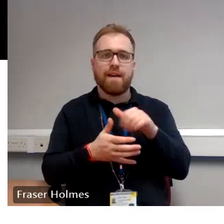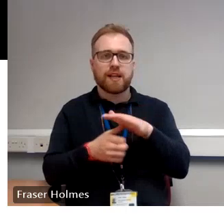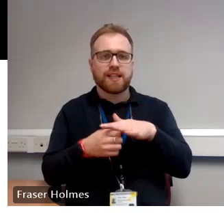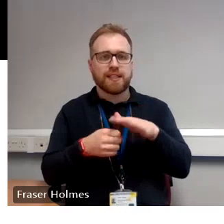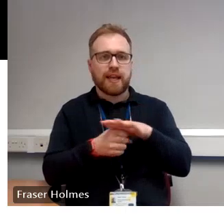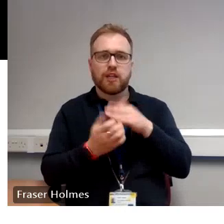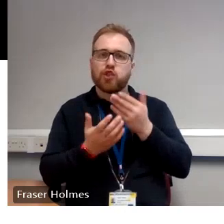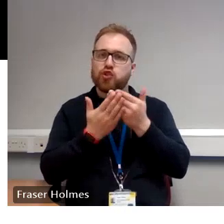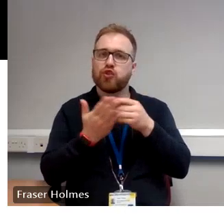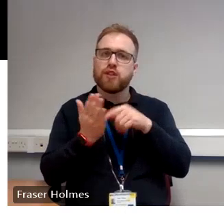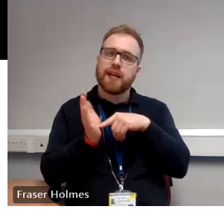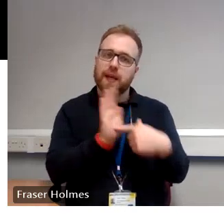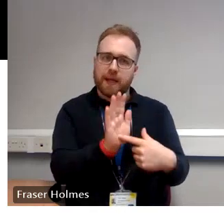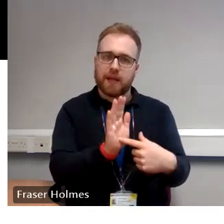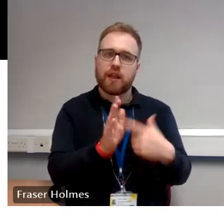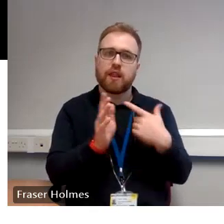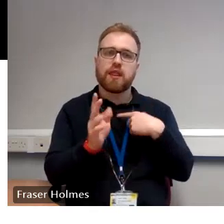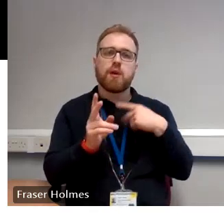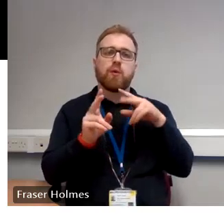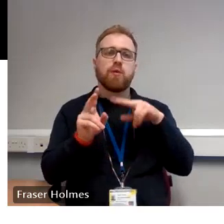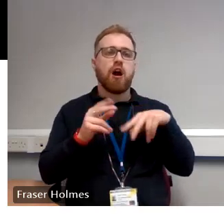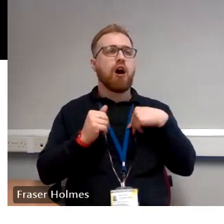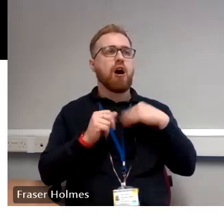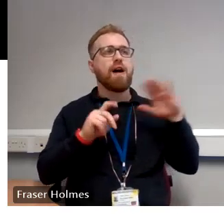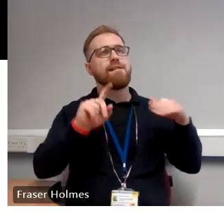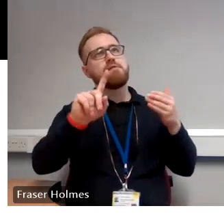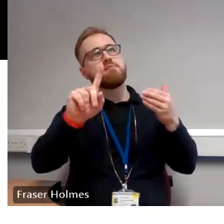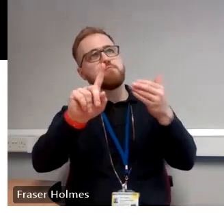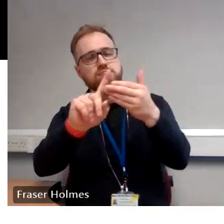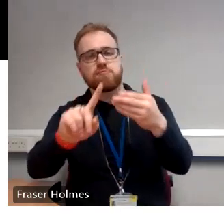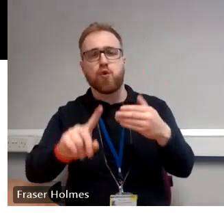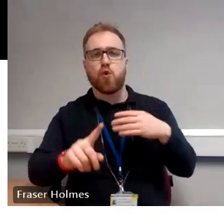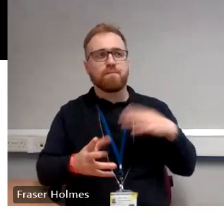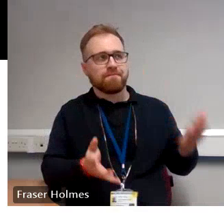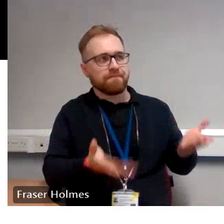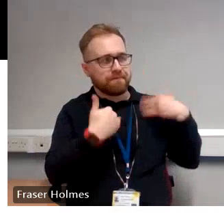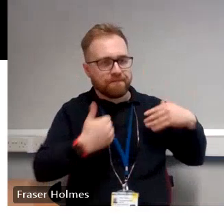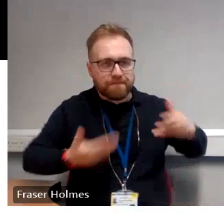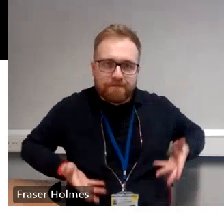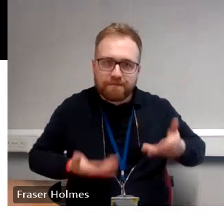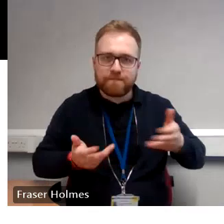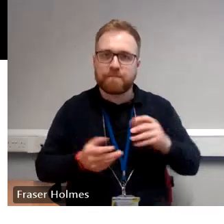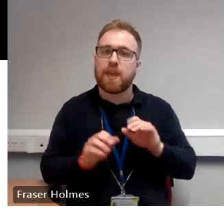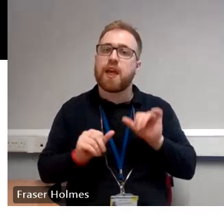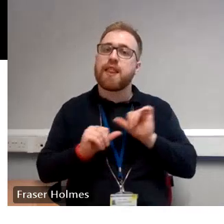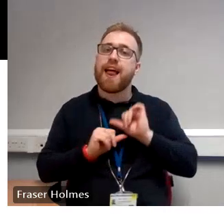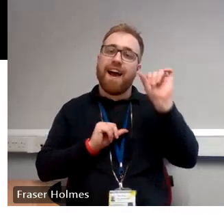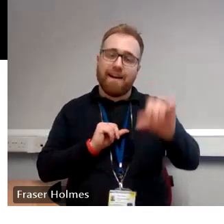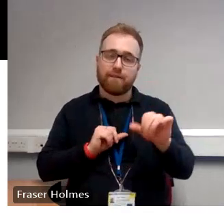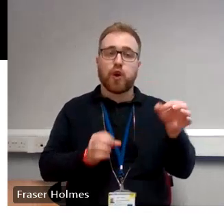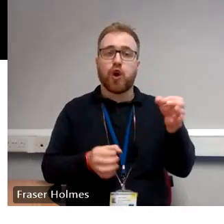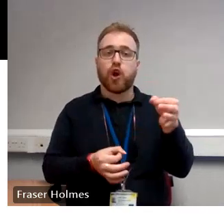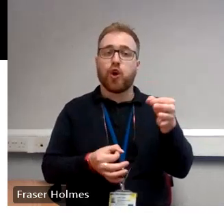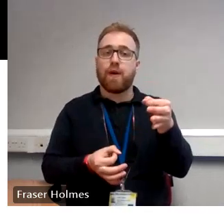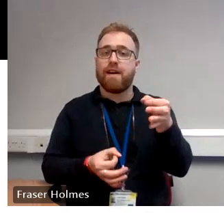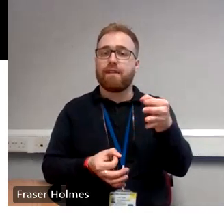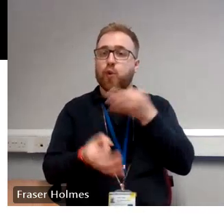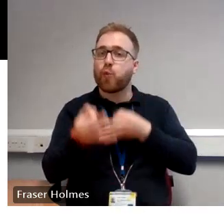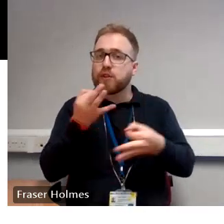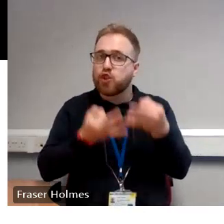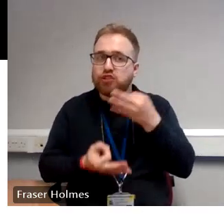We'll then share a very broad overview of our aspirations or calls to action. And then it's your turn. We'll be here to answer any questions that you